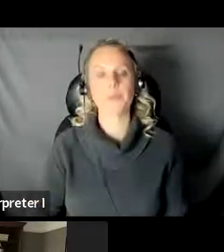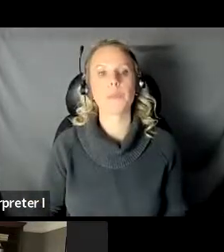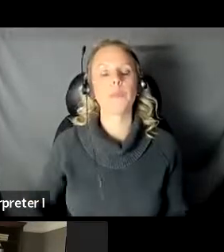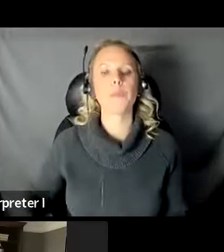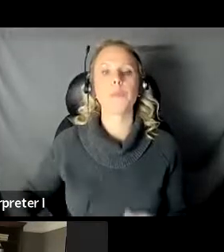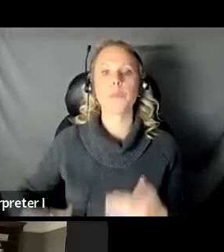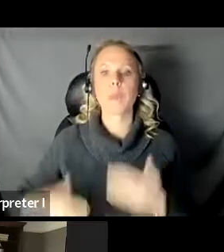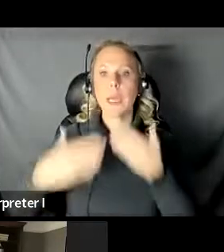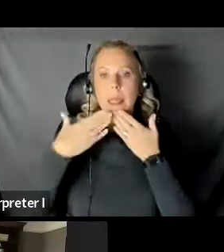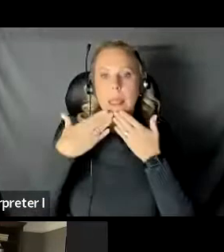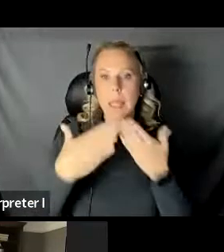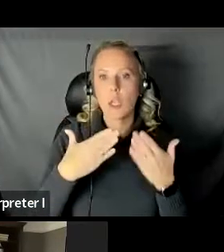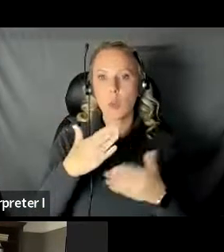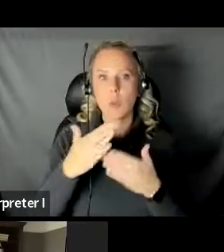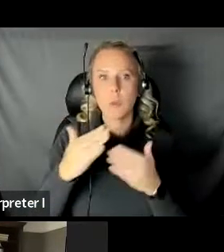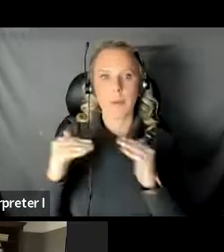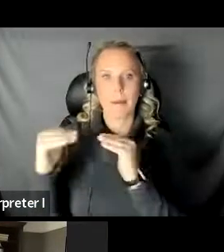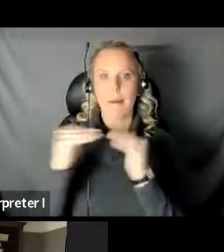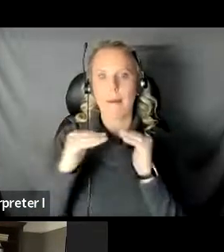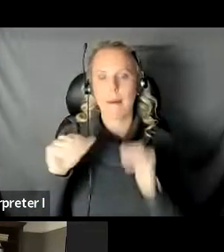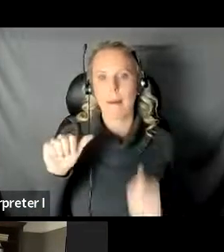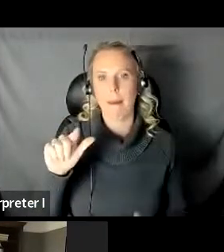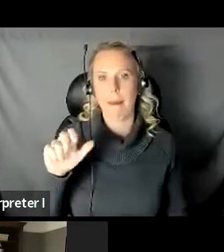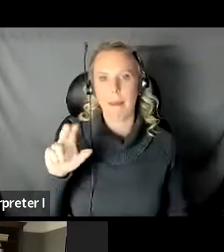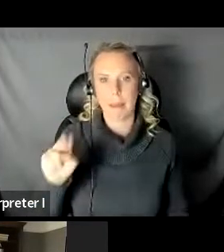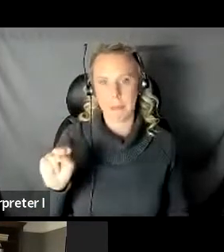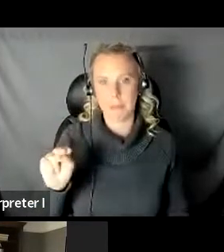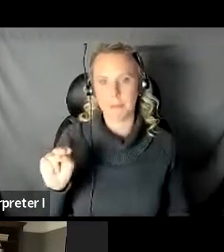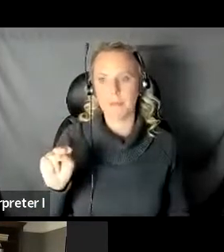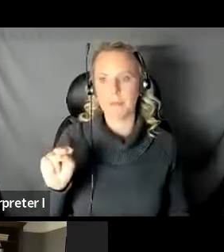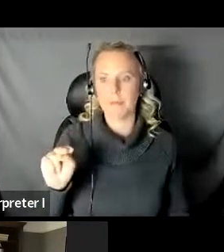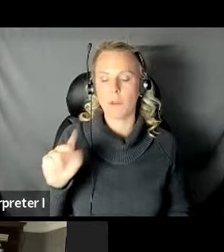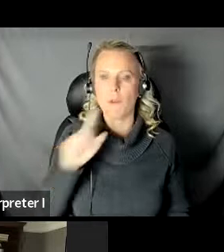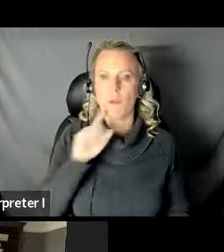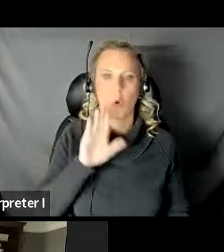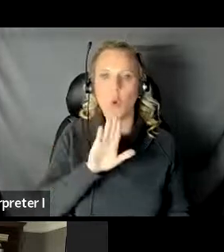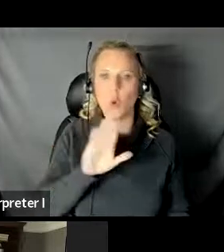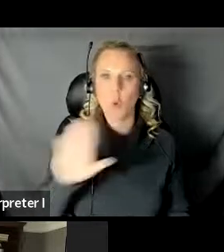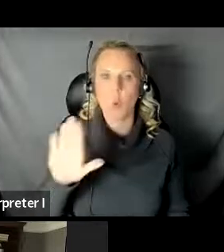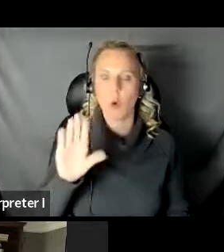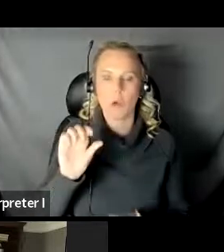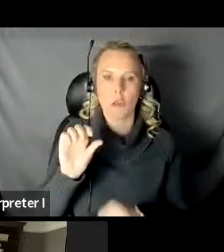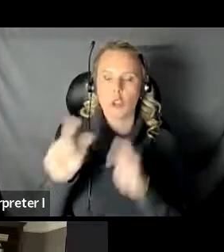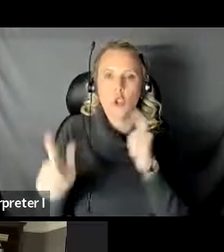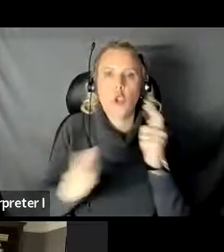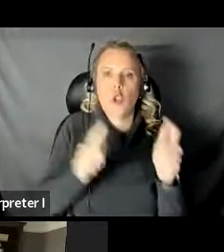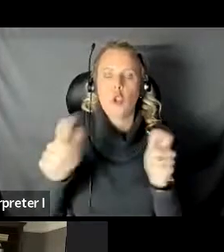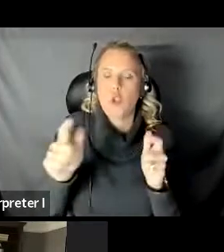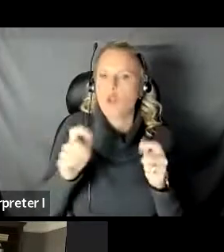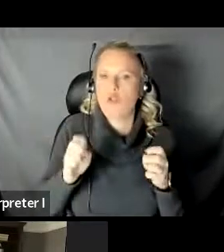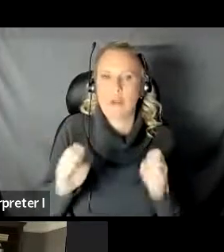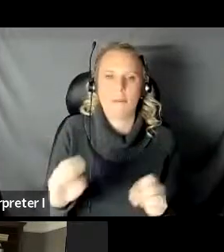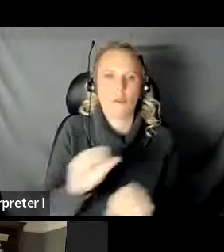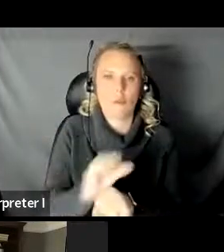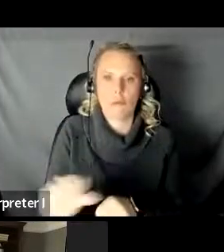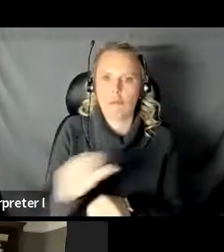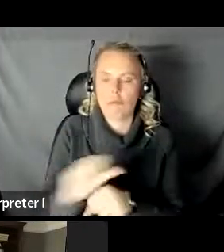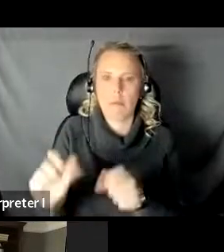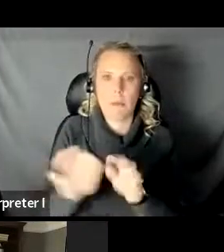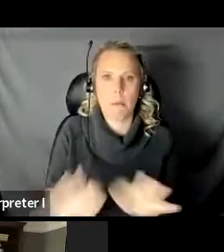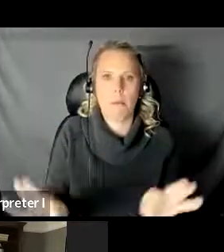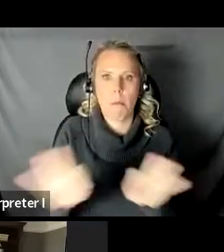thank you so much to my colleague, Councilmember Allen, for your huge amount of effort on this important